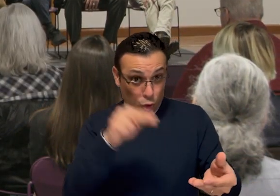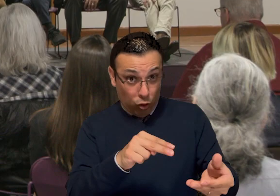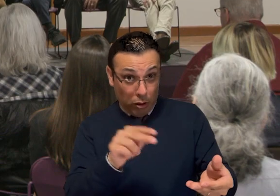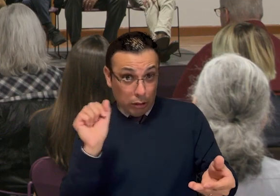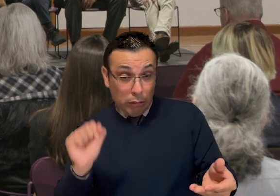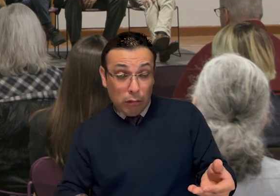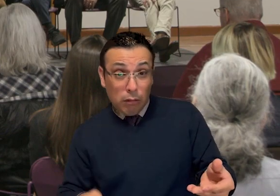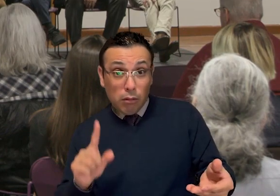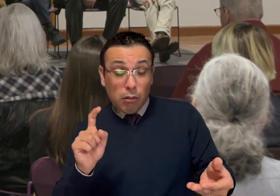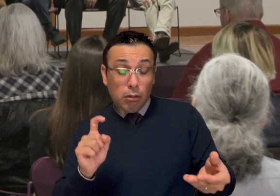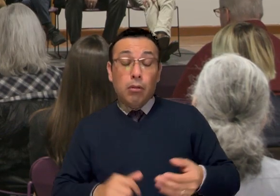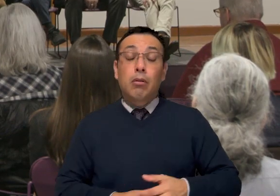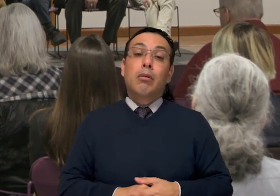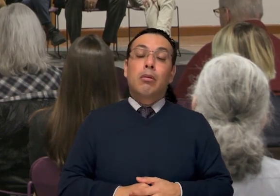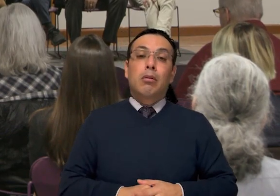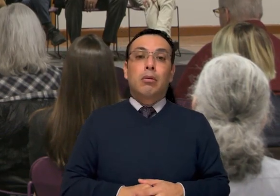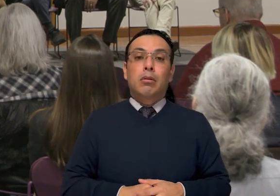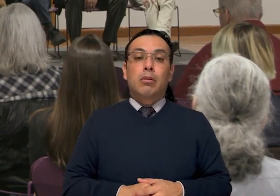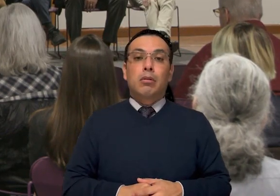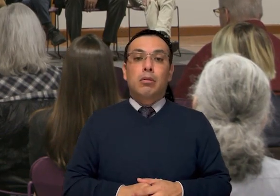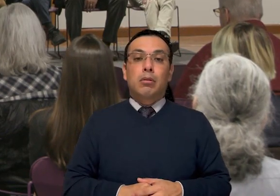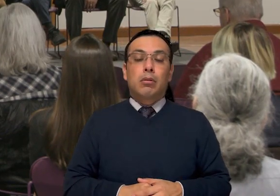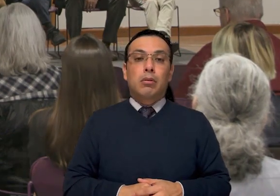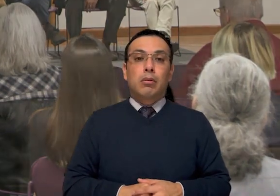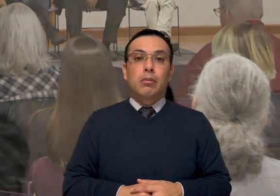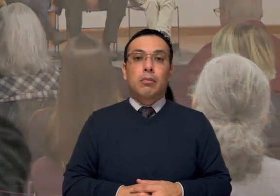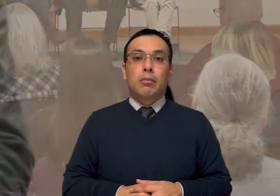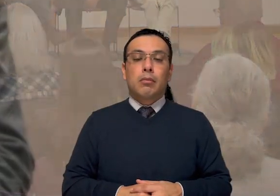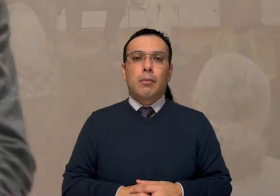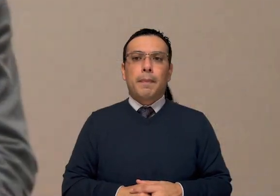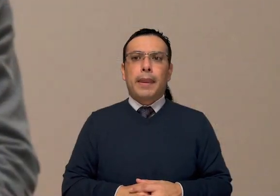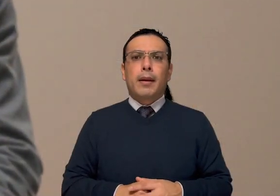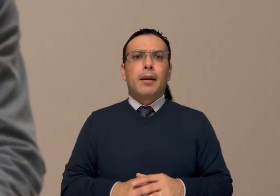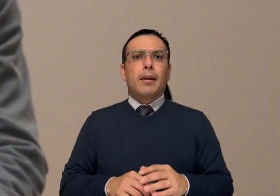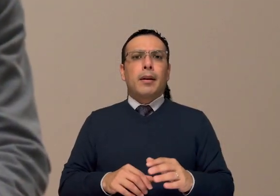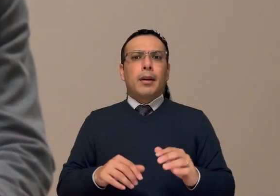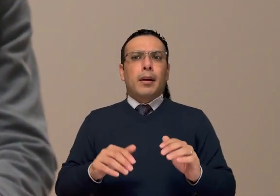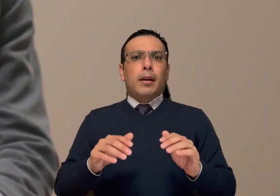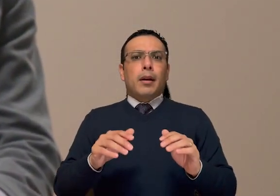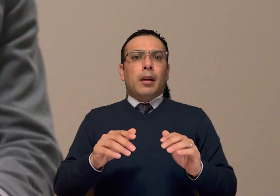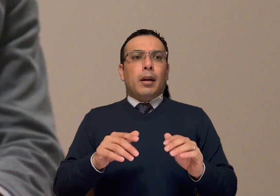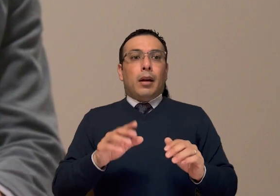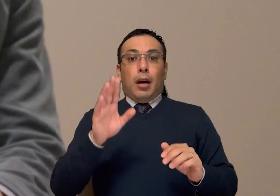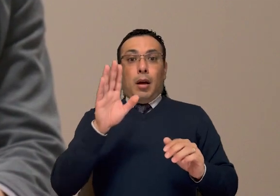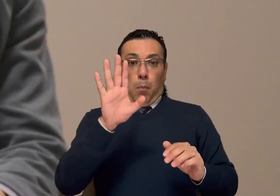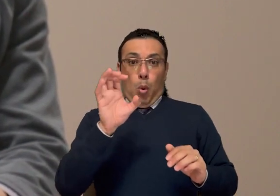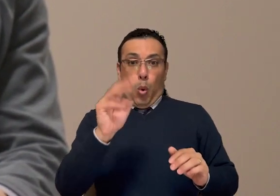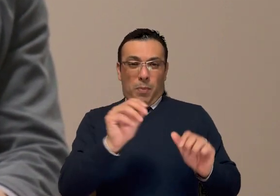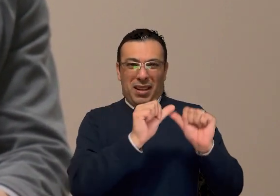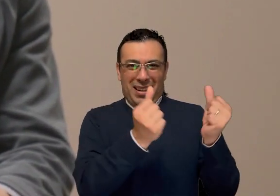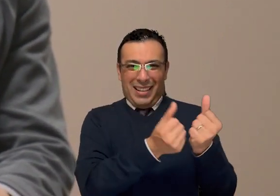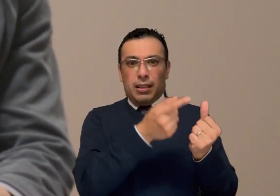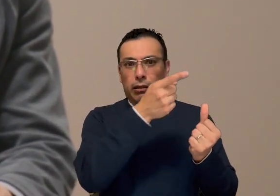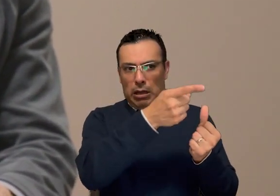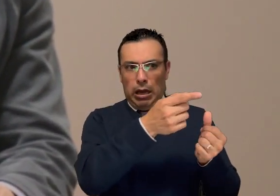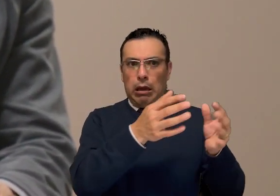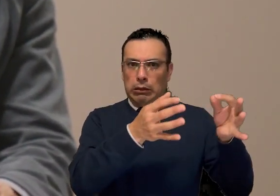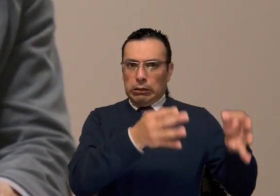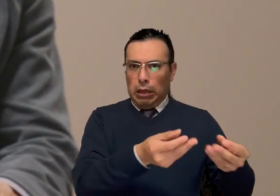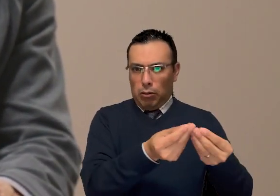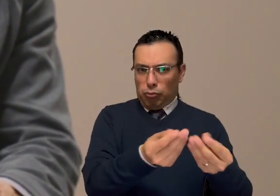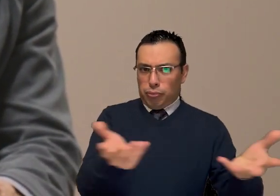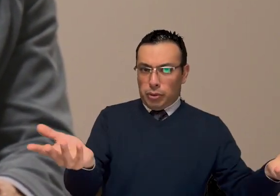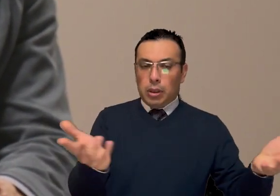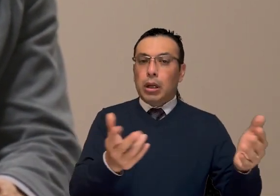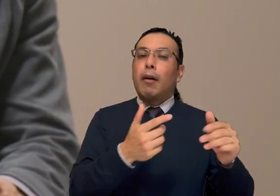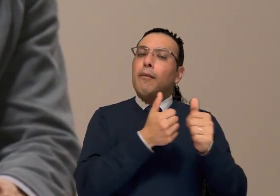The agency makes the data available along the lines of their regulations. It's somewhat out of our hands, but to the extent that the data